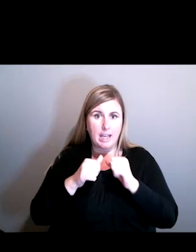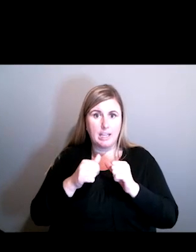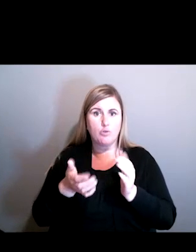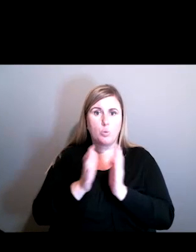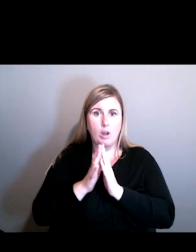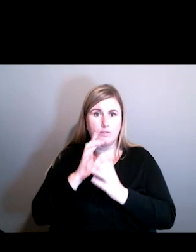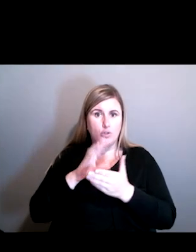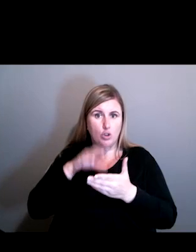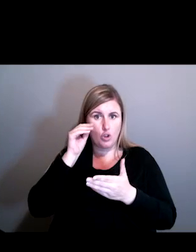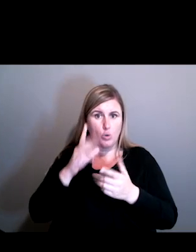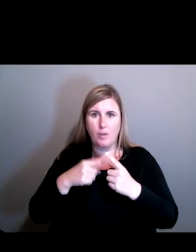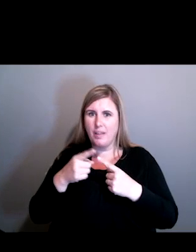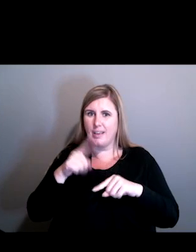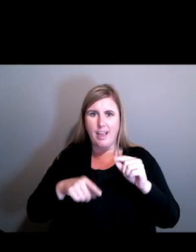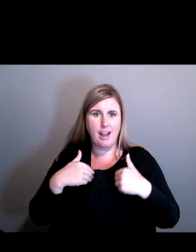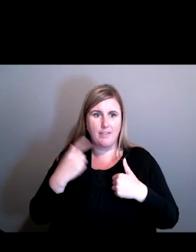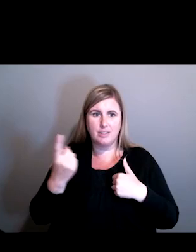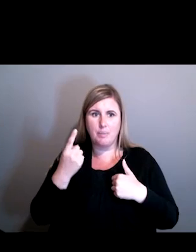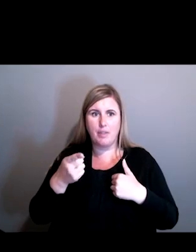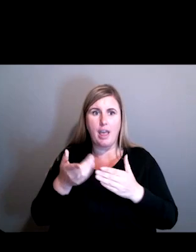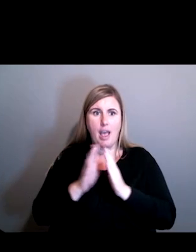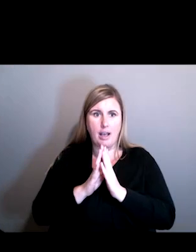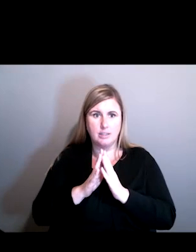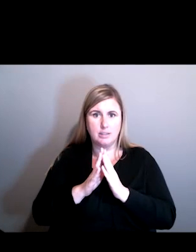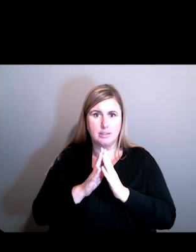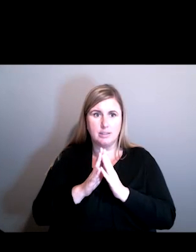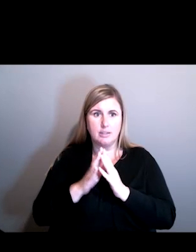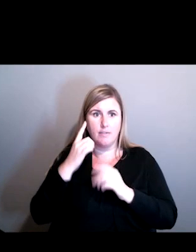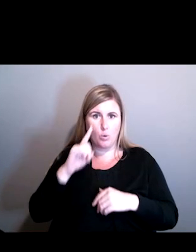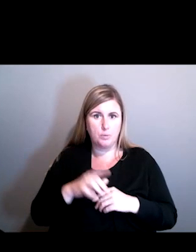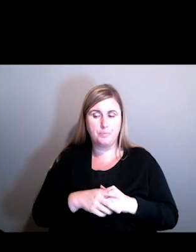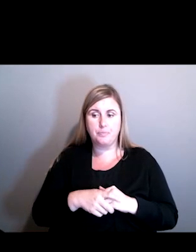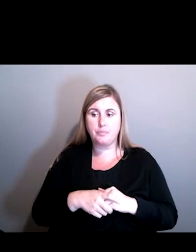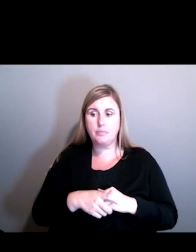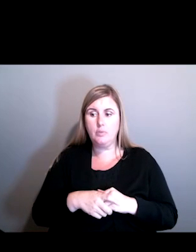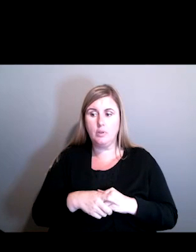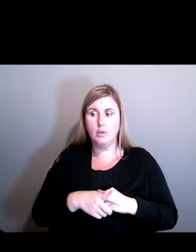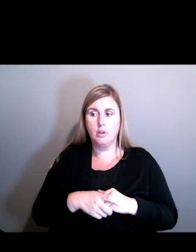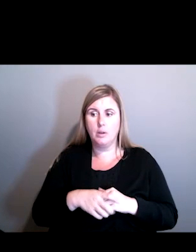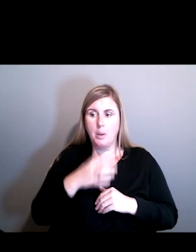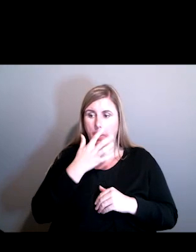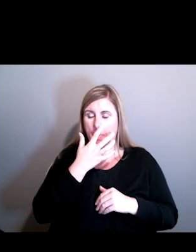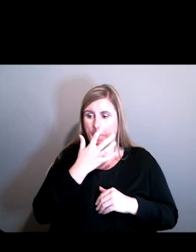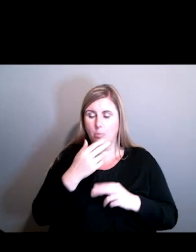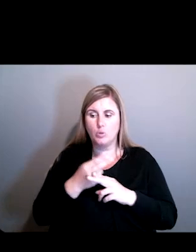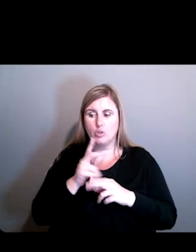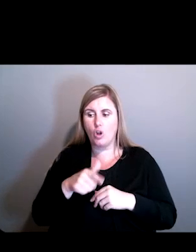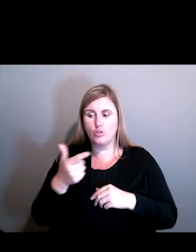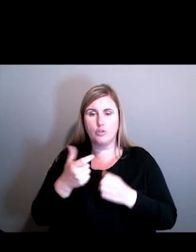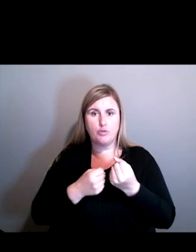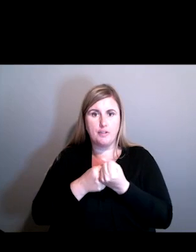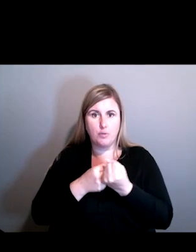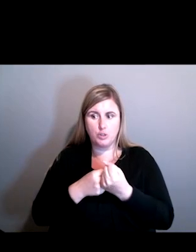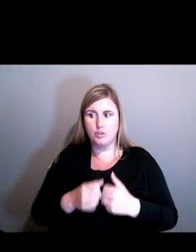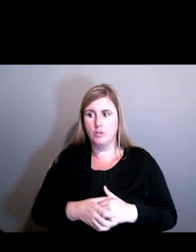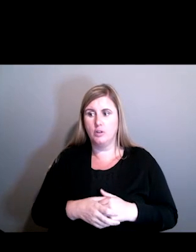learner when they can't have something that they're asking for. So we use an alternative reinforcer.